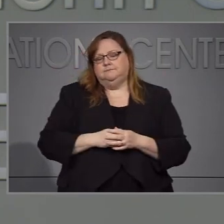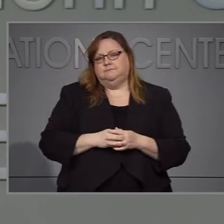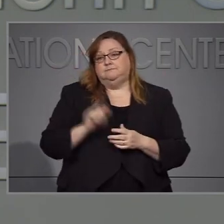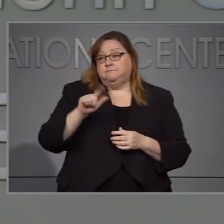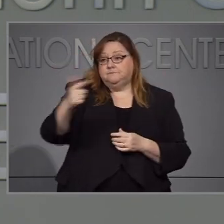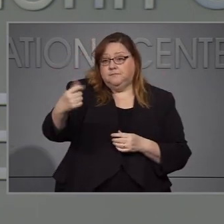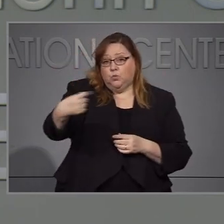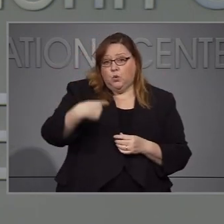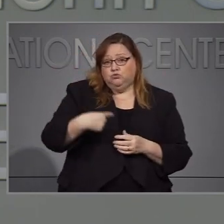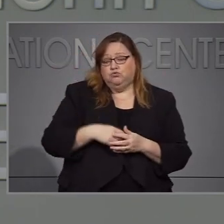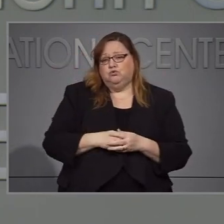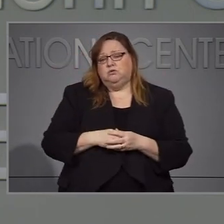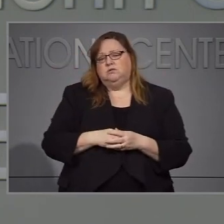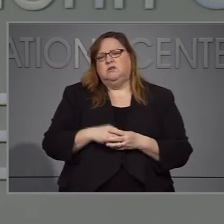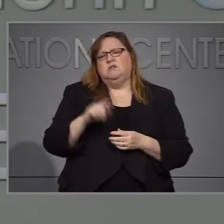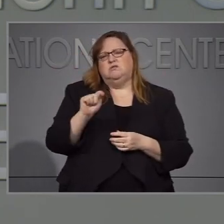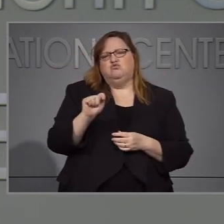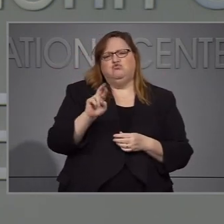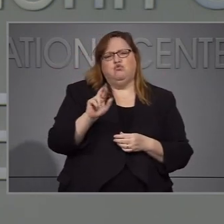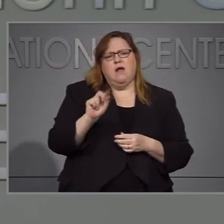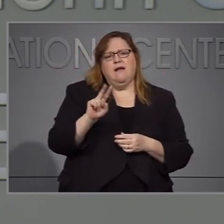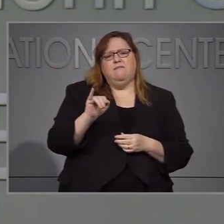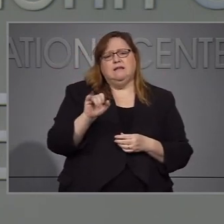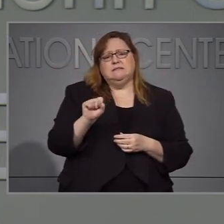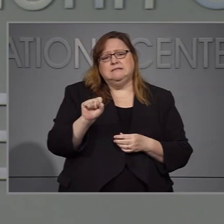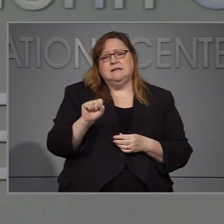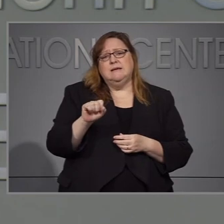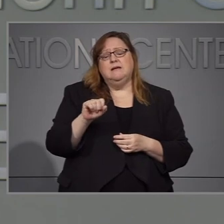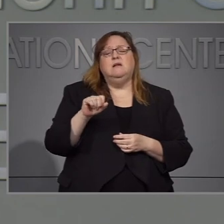Our next question is from Travis Bain with WRAL.